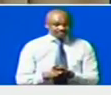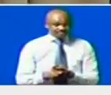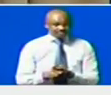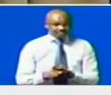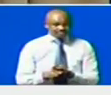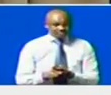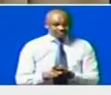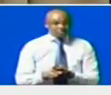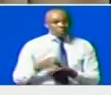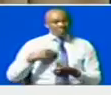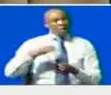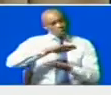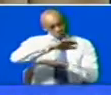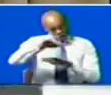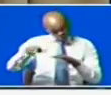By all accounts,